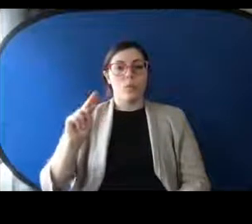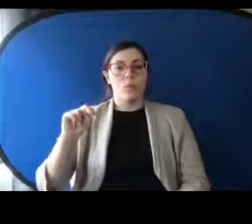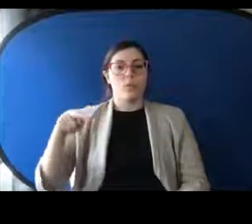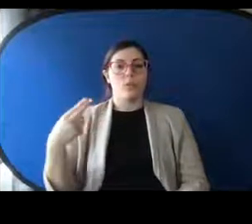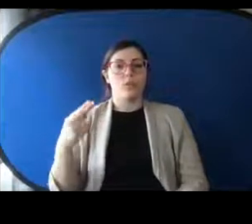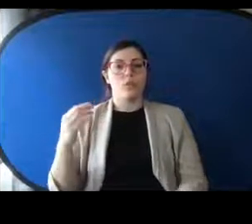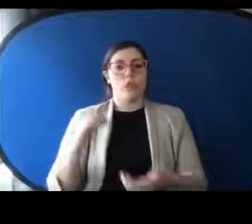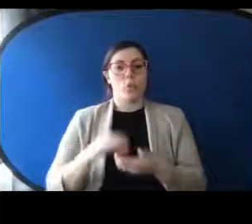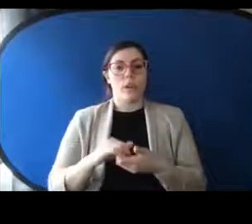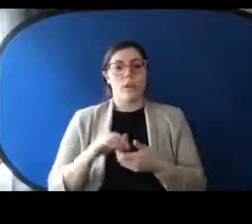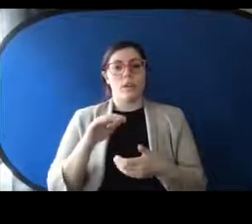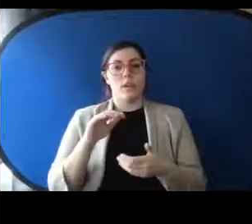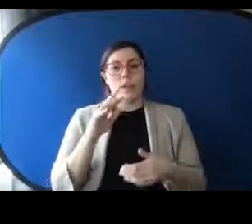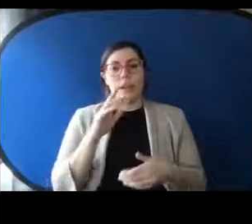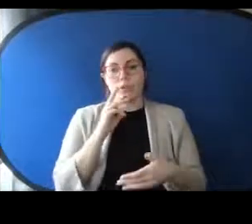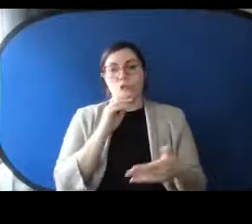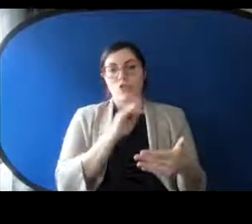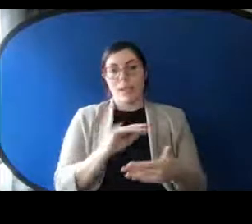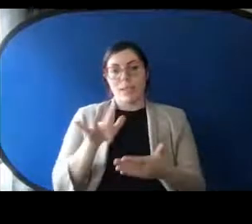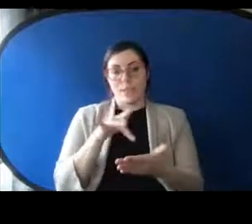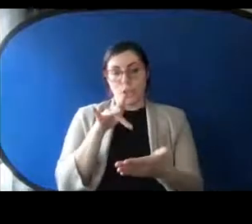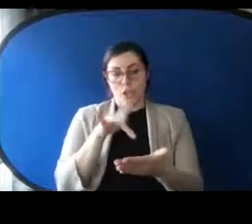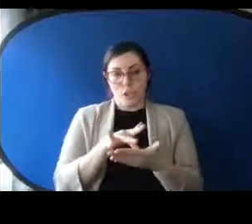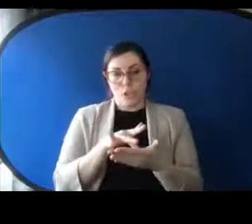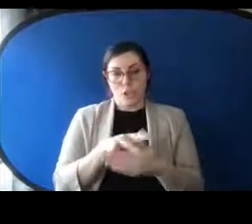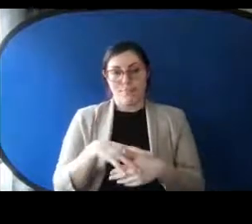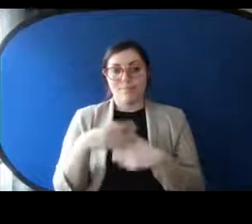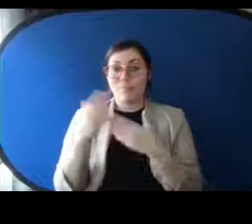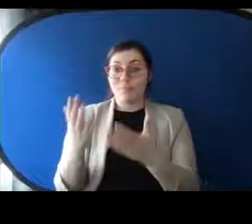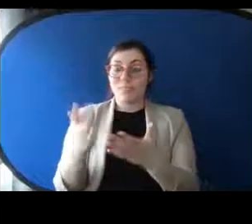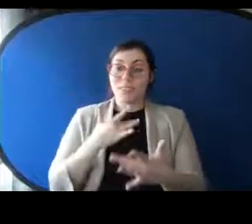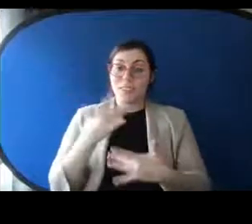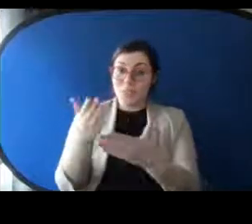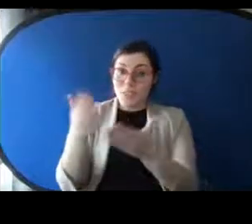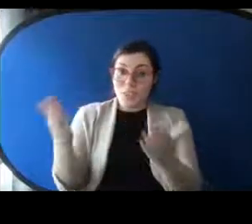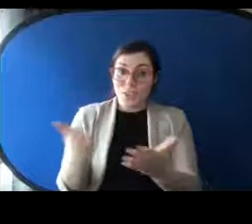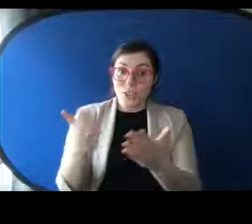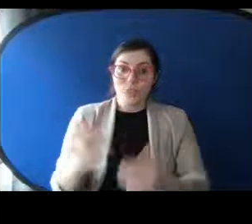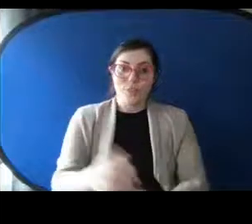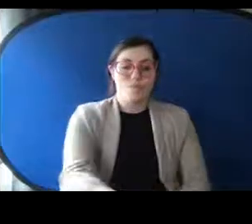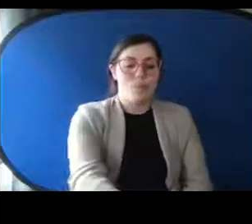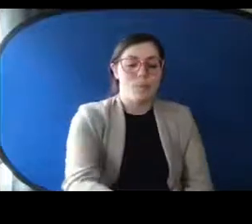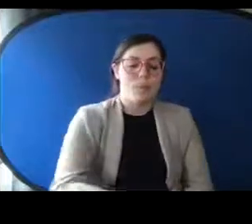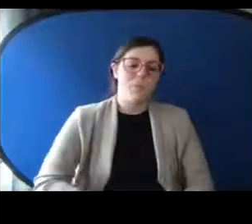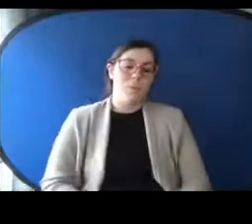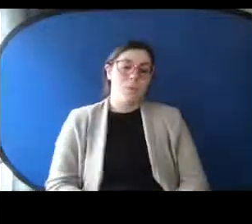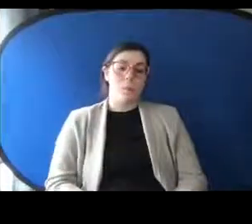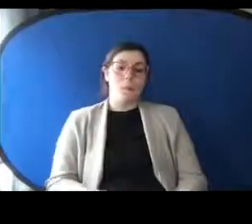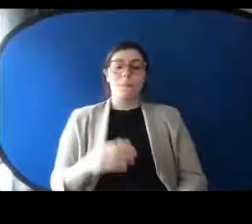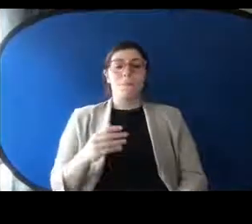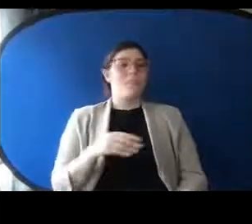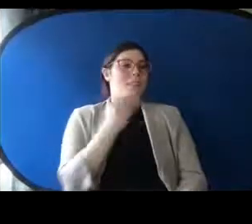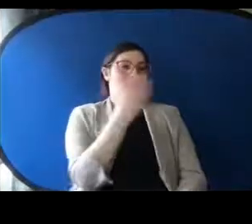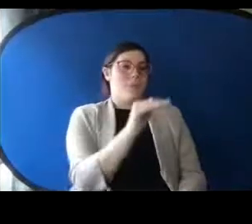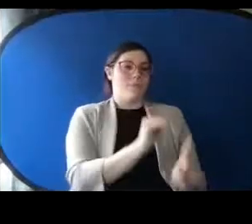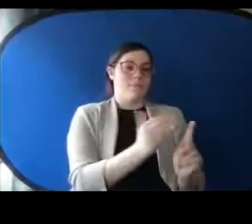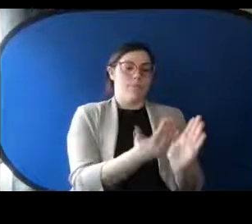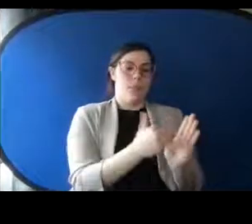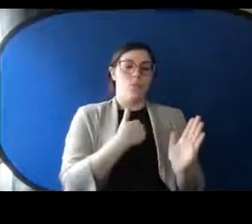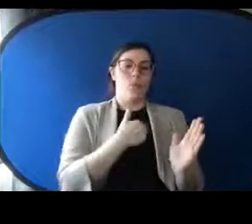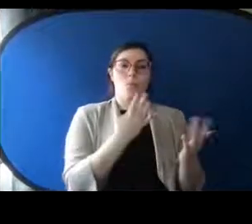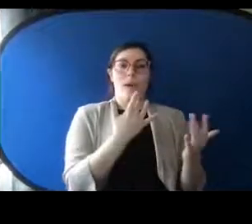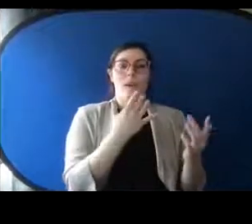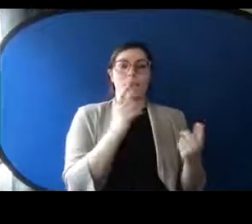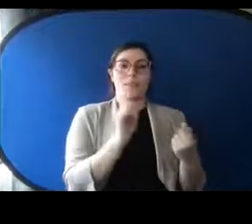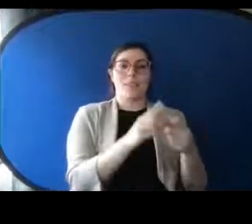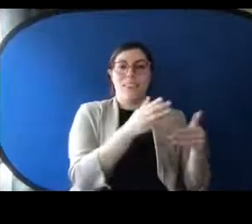exciting to get to time you for once. So thank you very much. And reminder, we'll be taking questions at the end. Thanks.